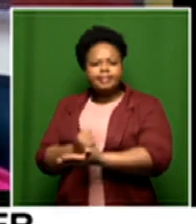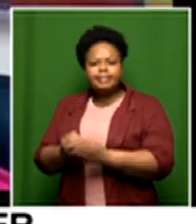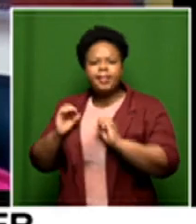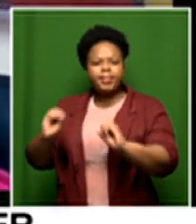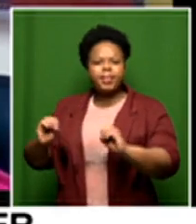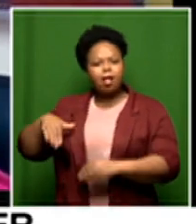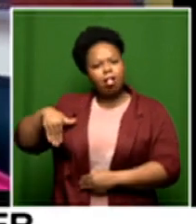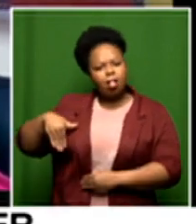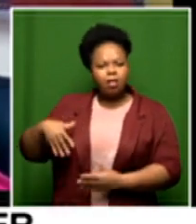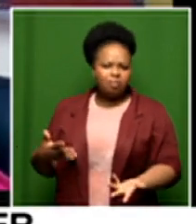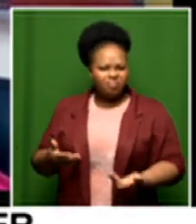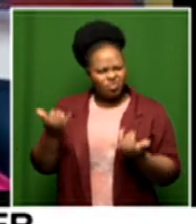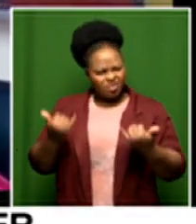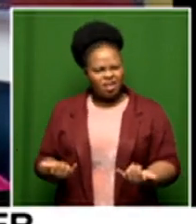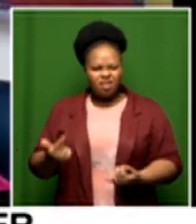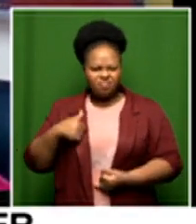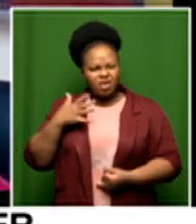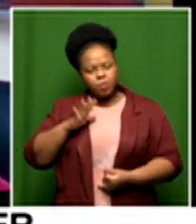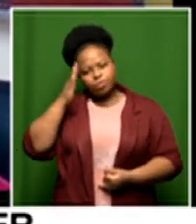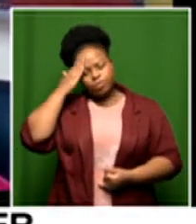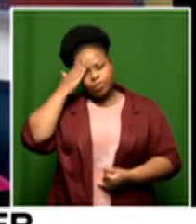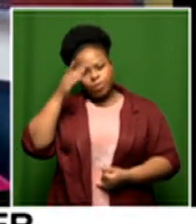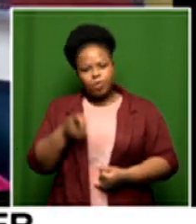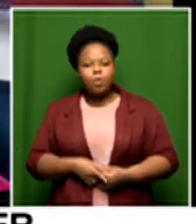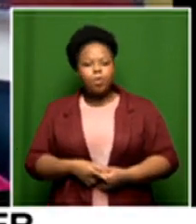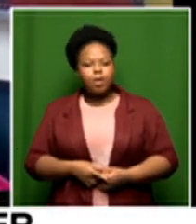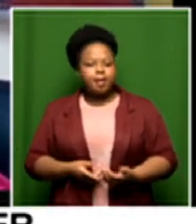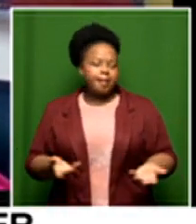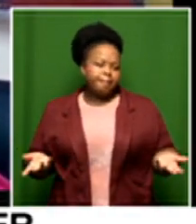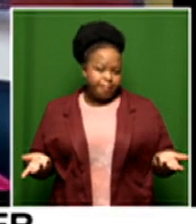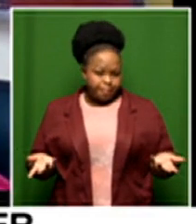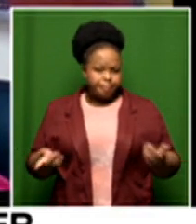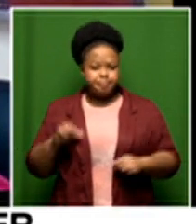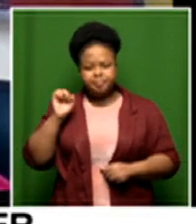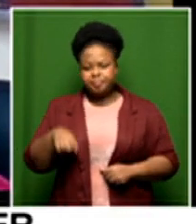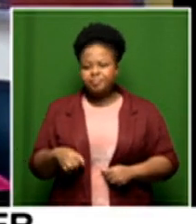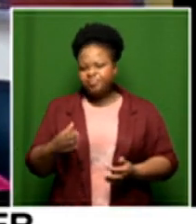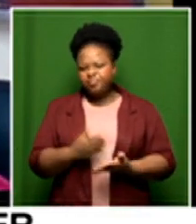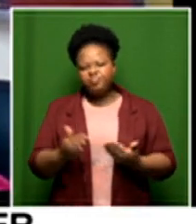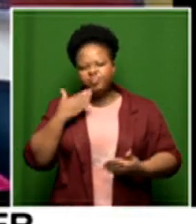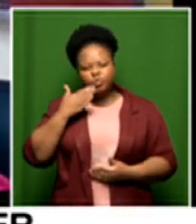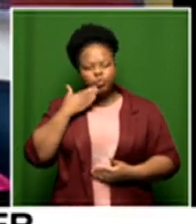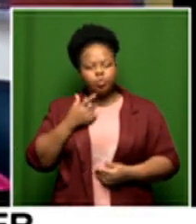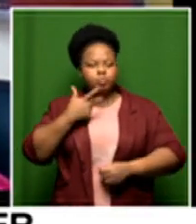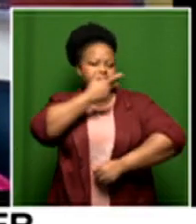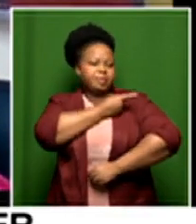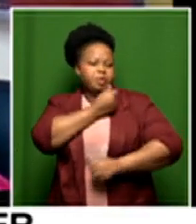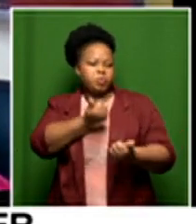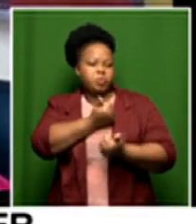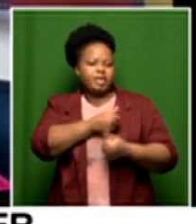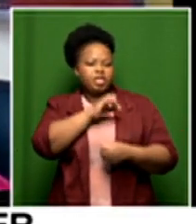in addition to this, I also just want to ask, given that those that have been administered the